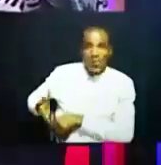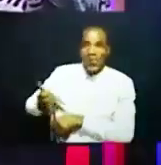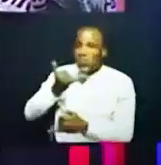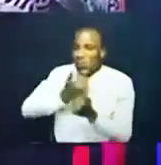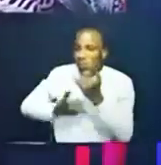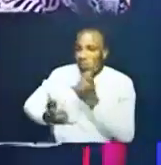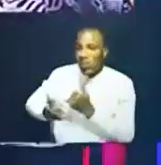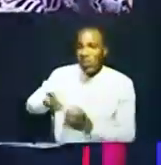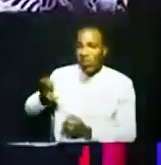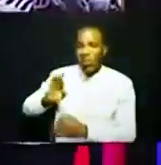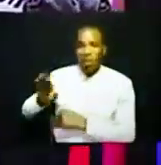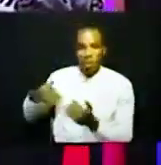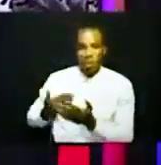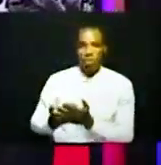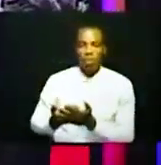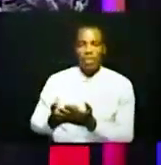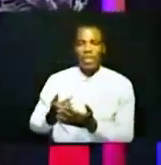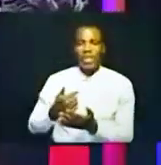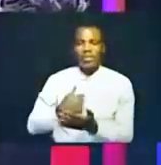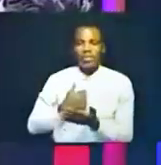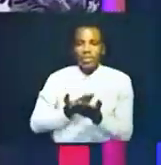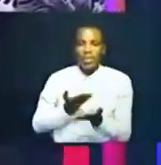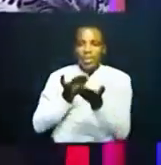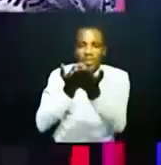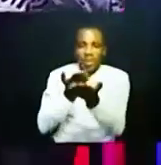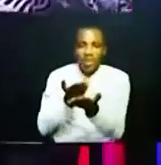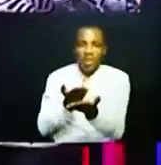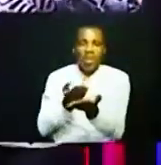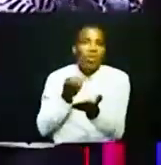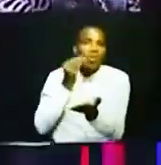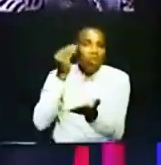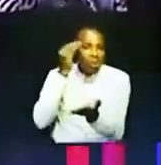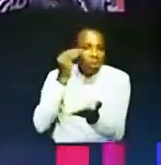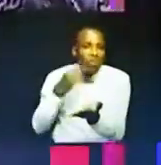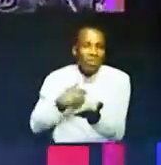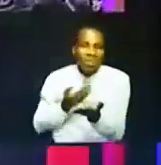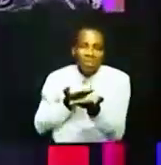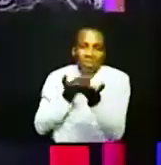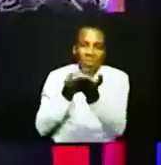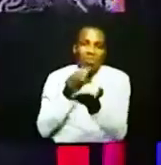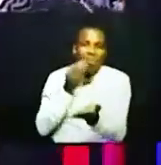Now, why am I suggesting that we should start from our homes? The